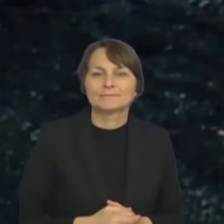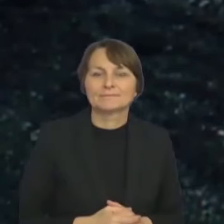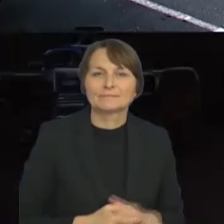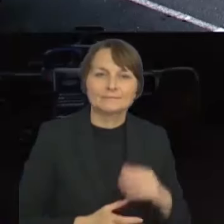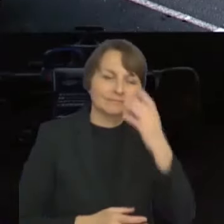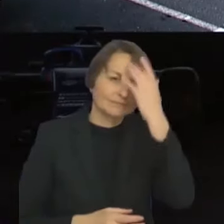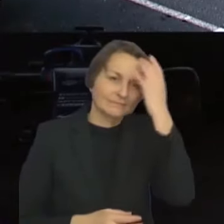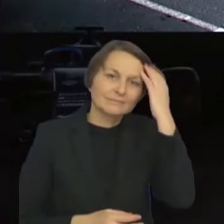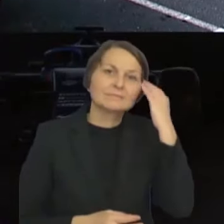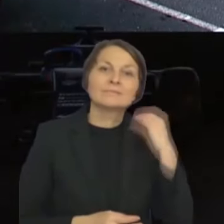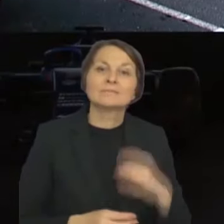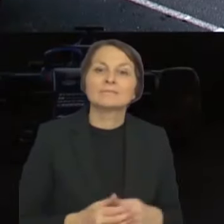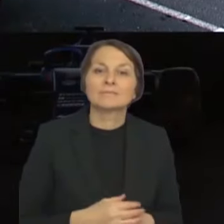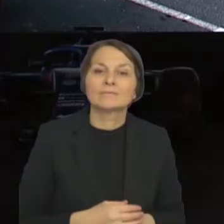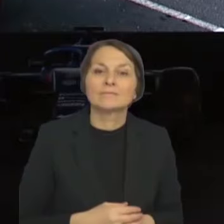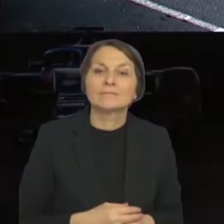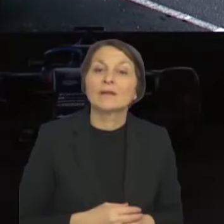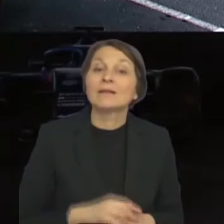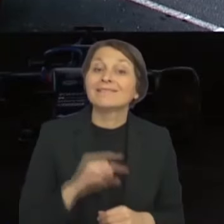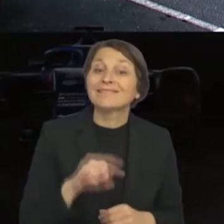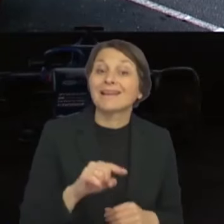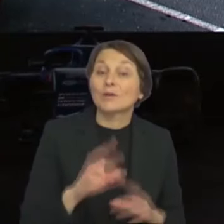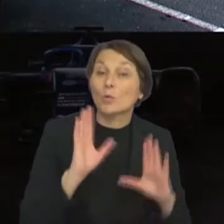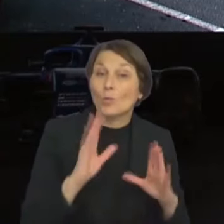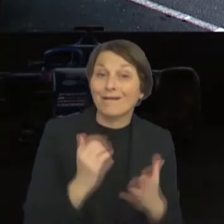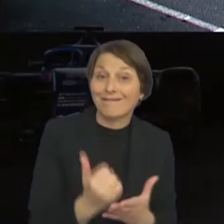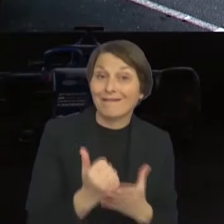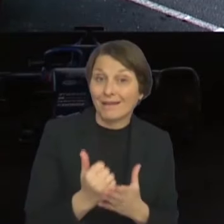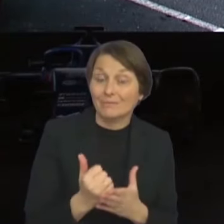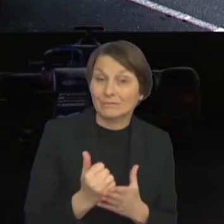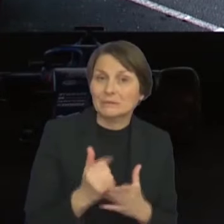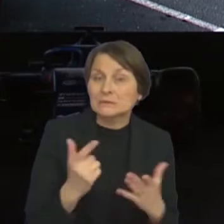the sat-nav will also point out any curves